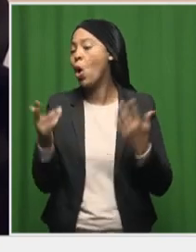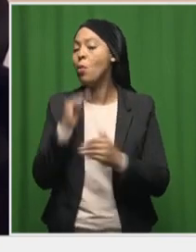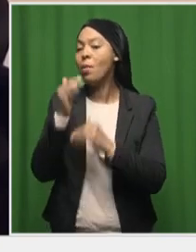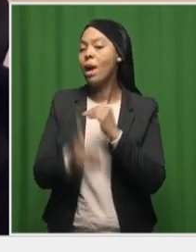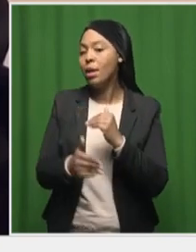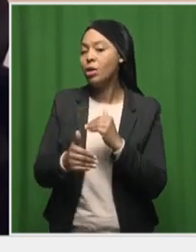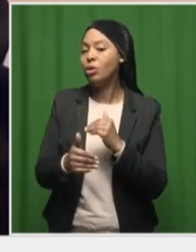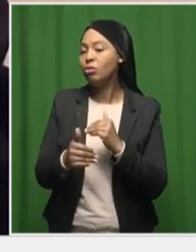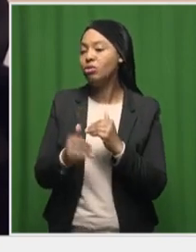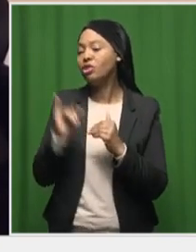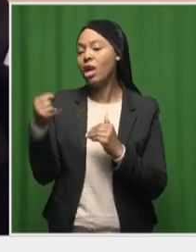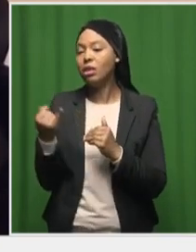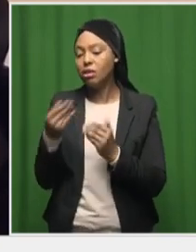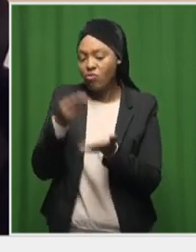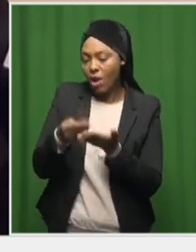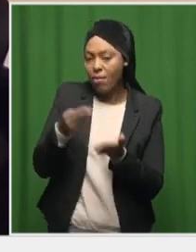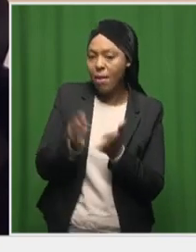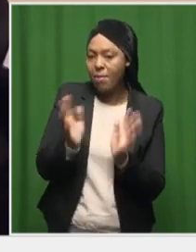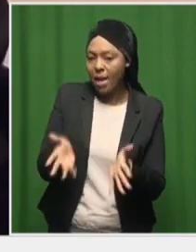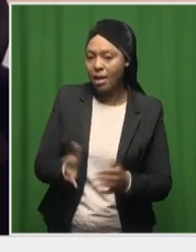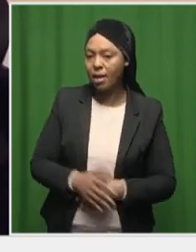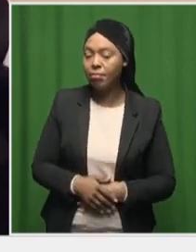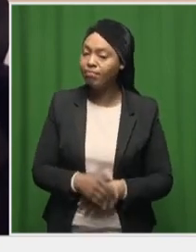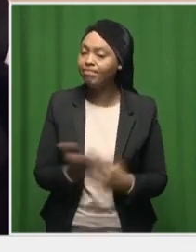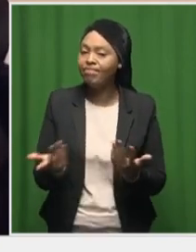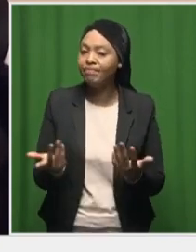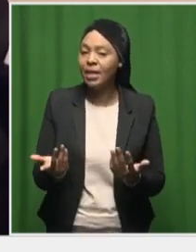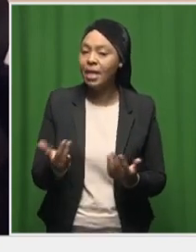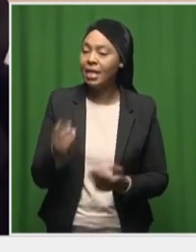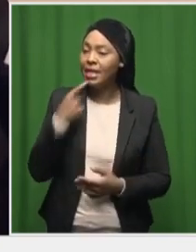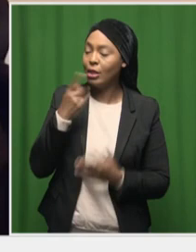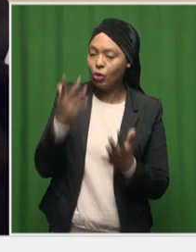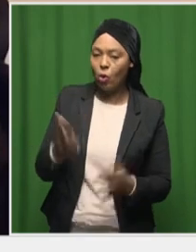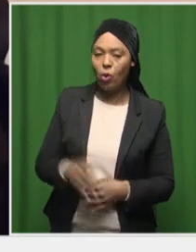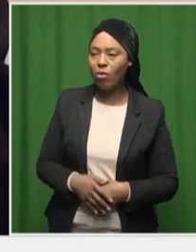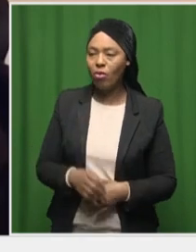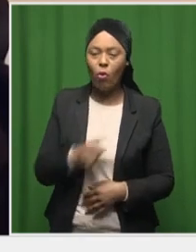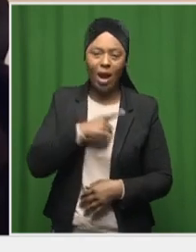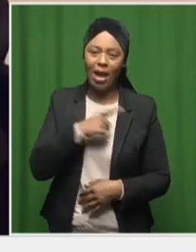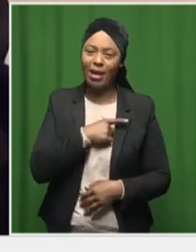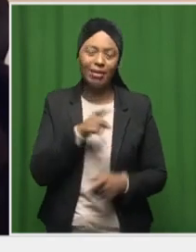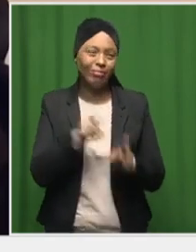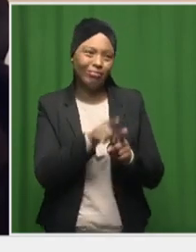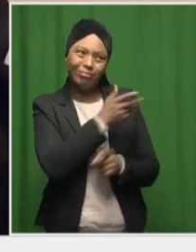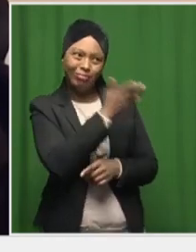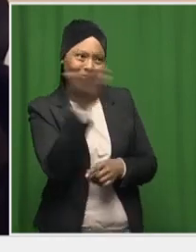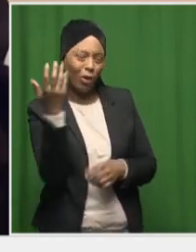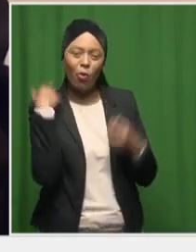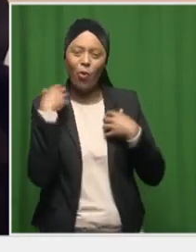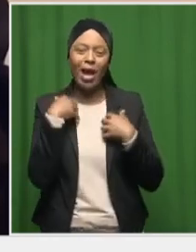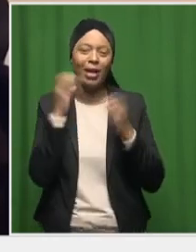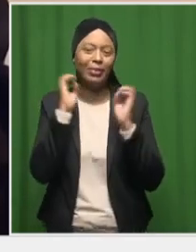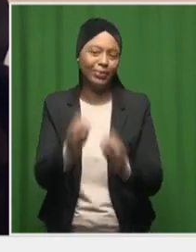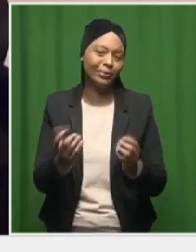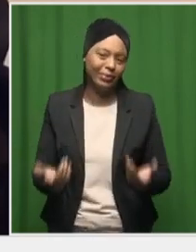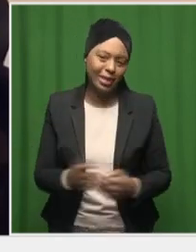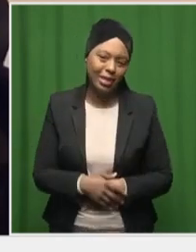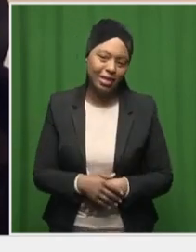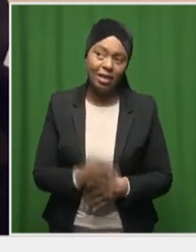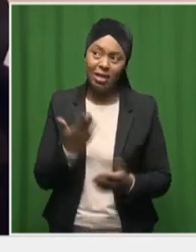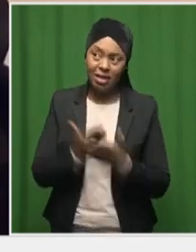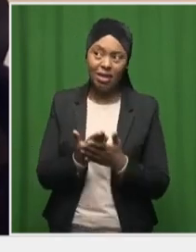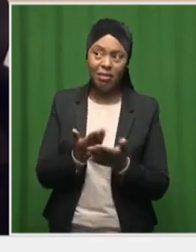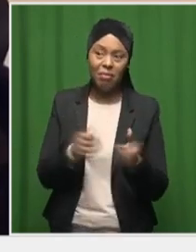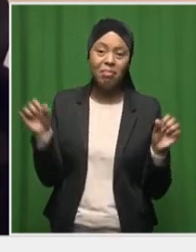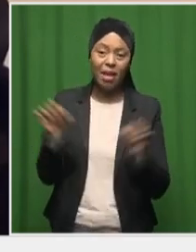currency. And that's what they say. And I don't think that they're too worried about anything else right now. So perhaps talk to us about those issues. Can we recover